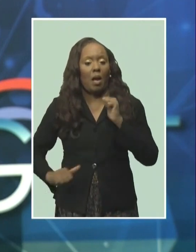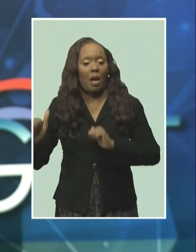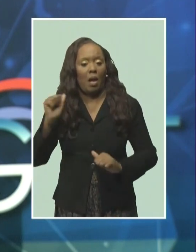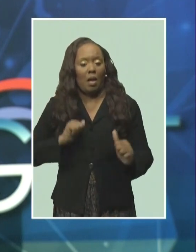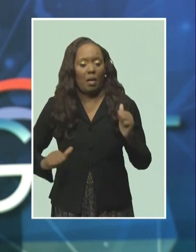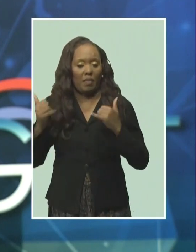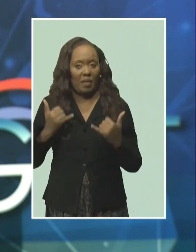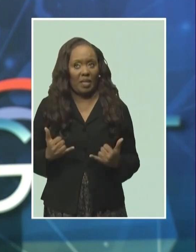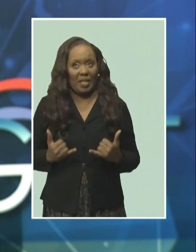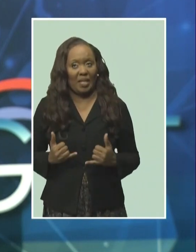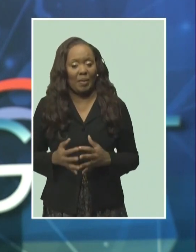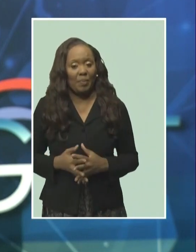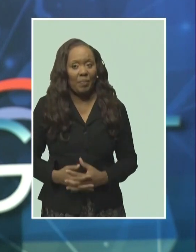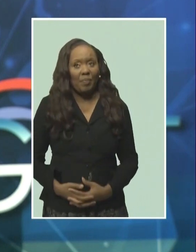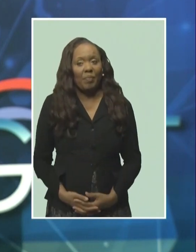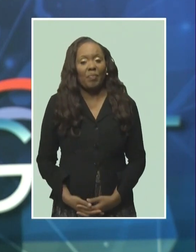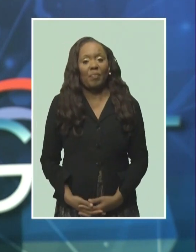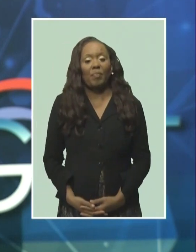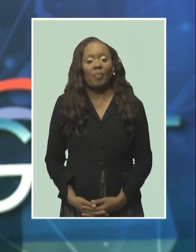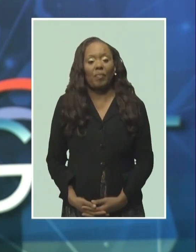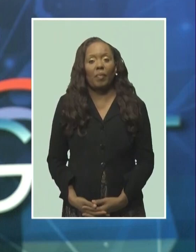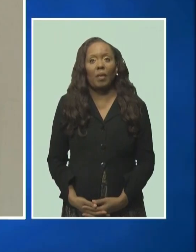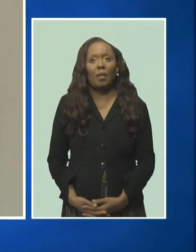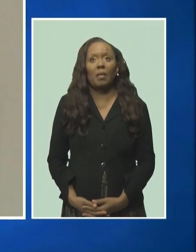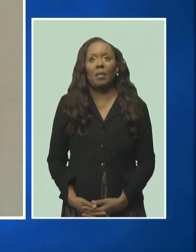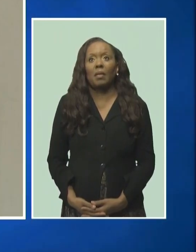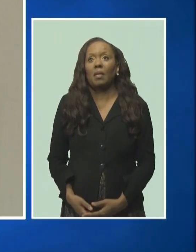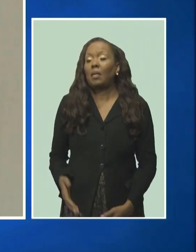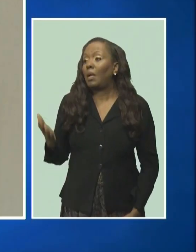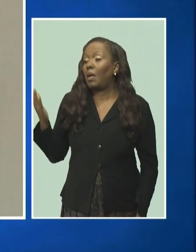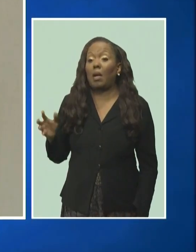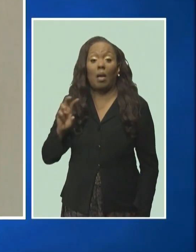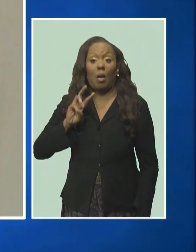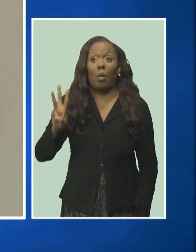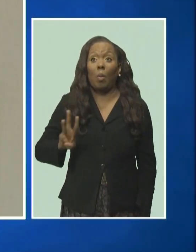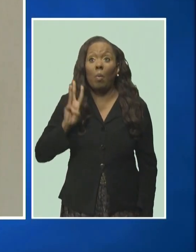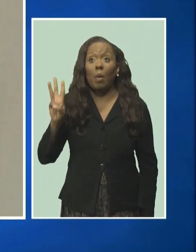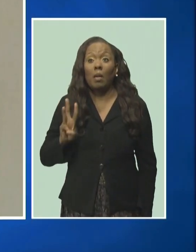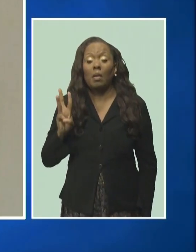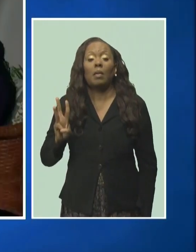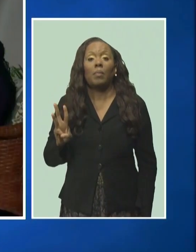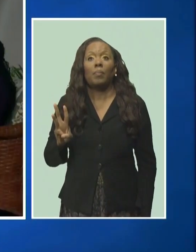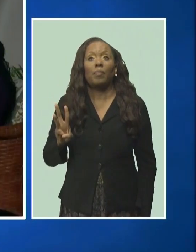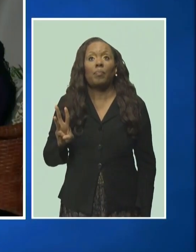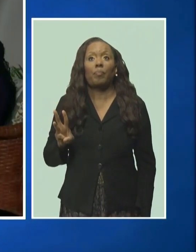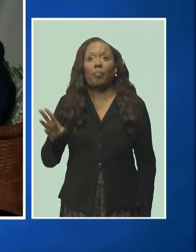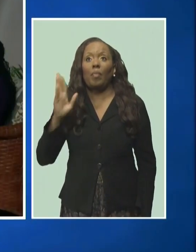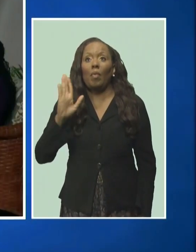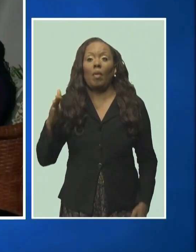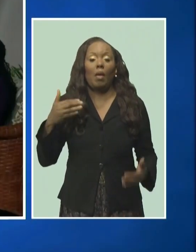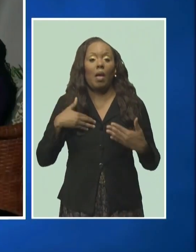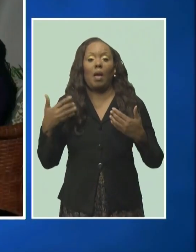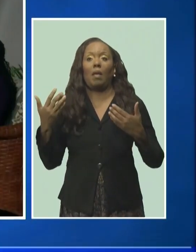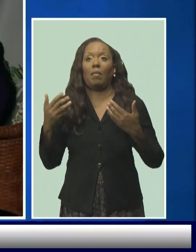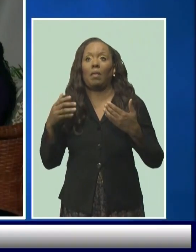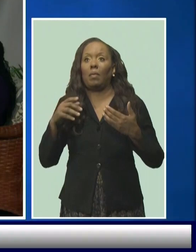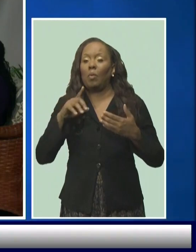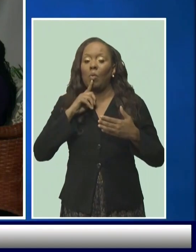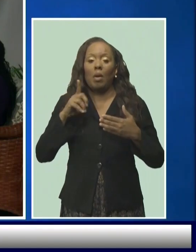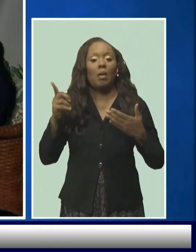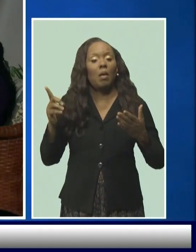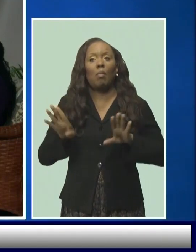present to the QEH with medical conditions which are not deemed life-threatening or an emergency, it is possible that